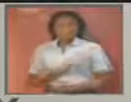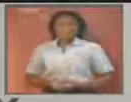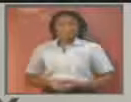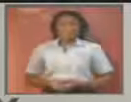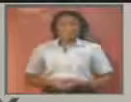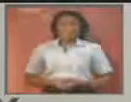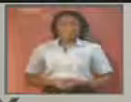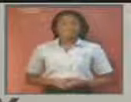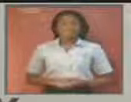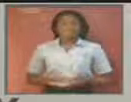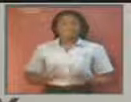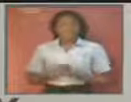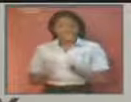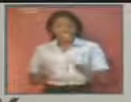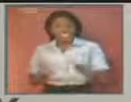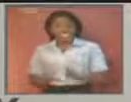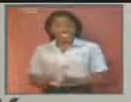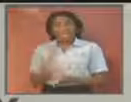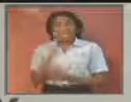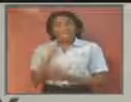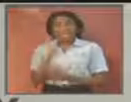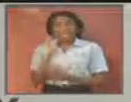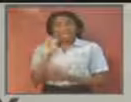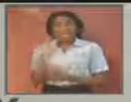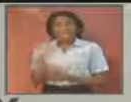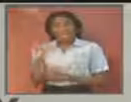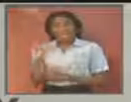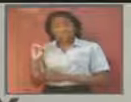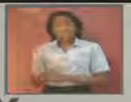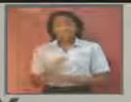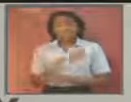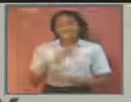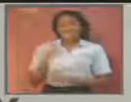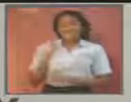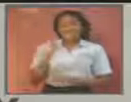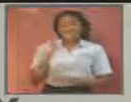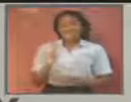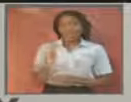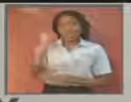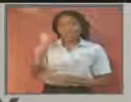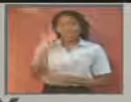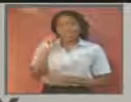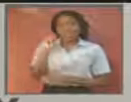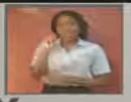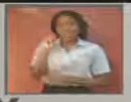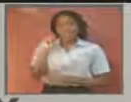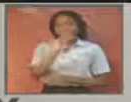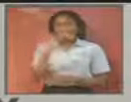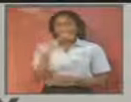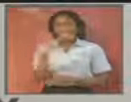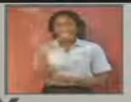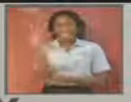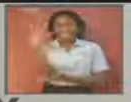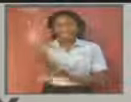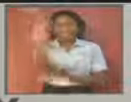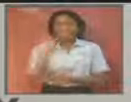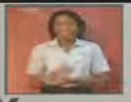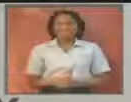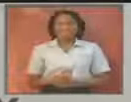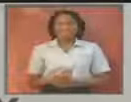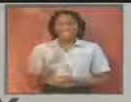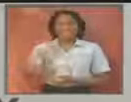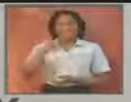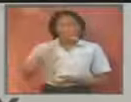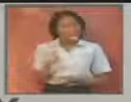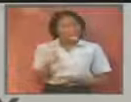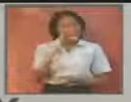the Valencia, Kumutu, and Corial, as well as the North Manzanilla area. The Mayaro Health